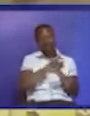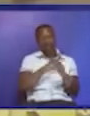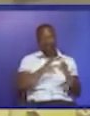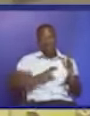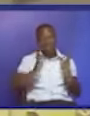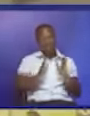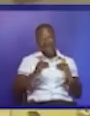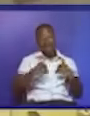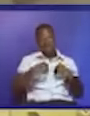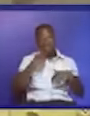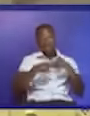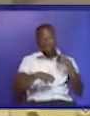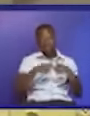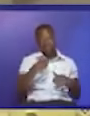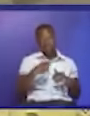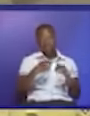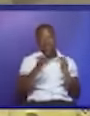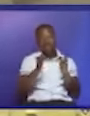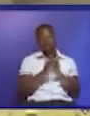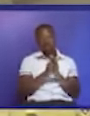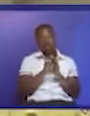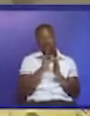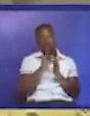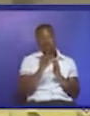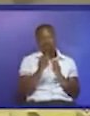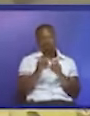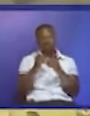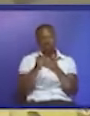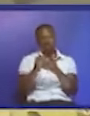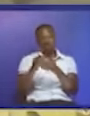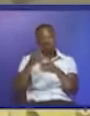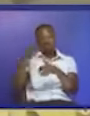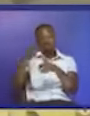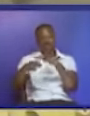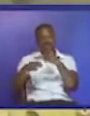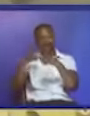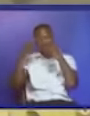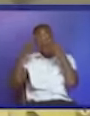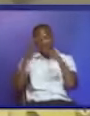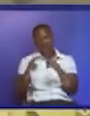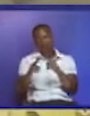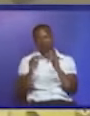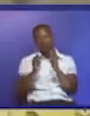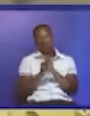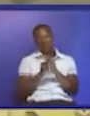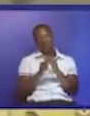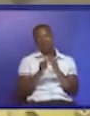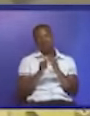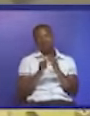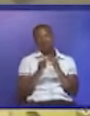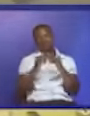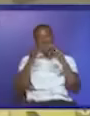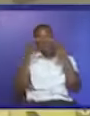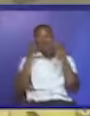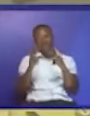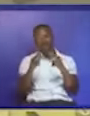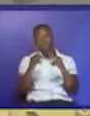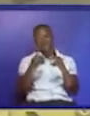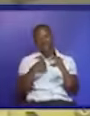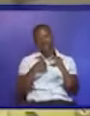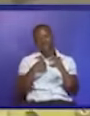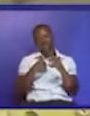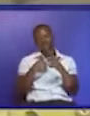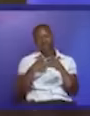a situation that carries a semblance of tragedy, a situation that carries a semblance